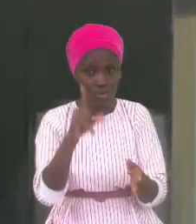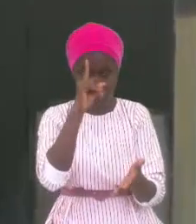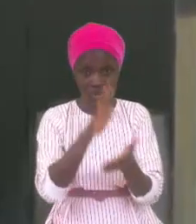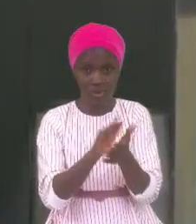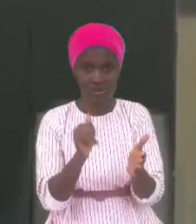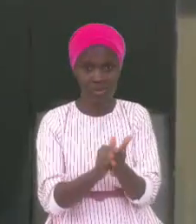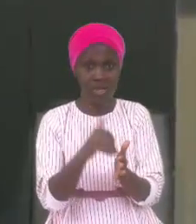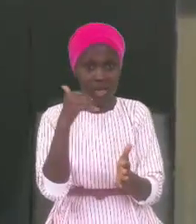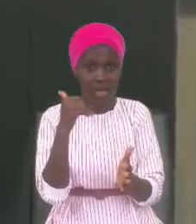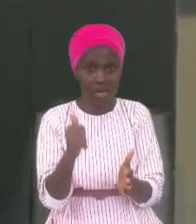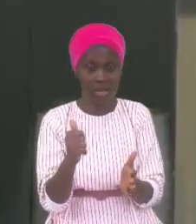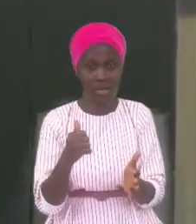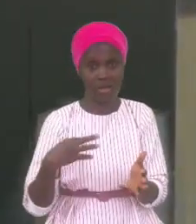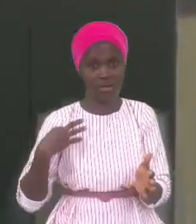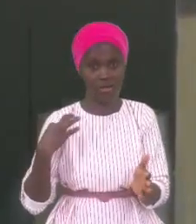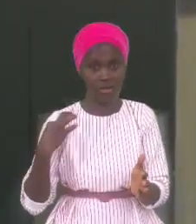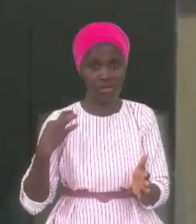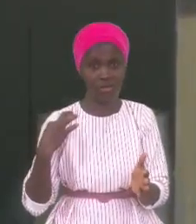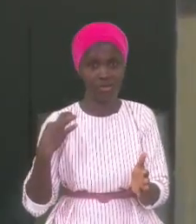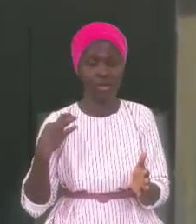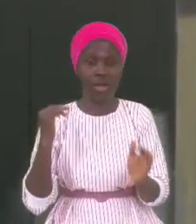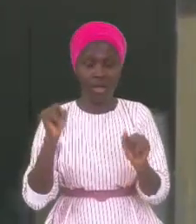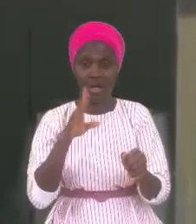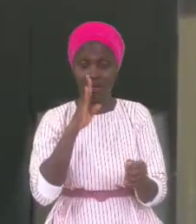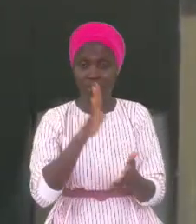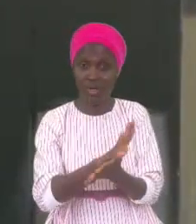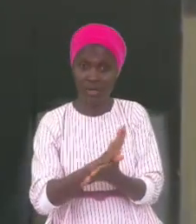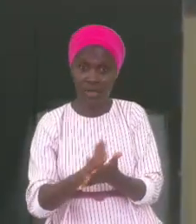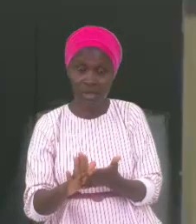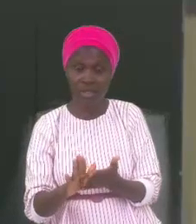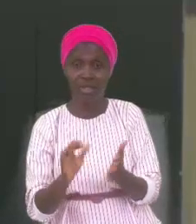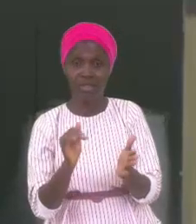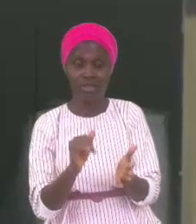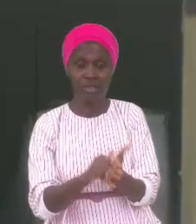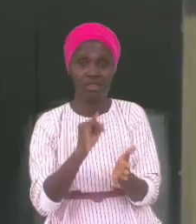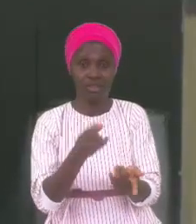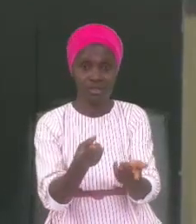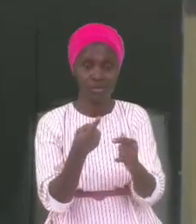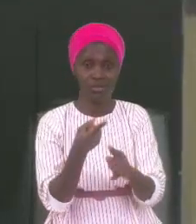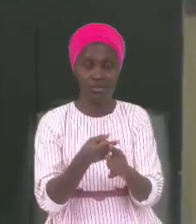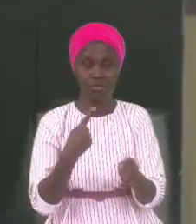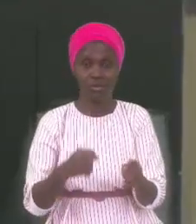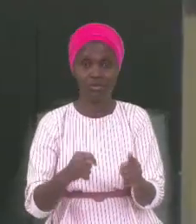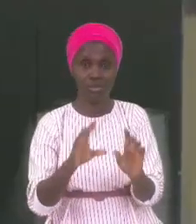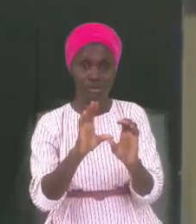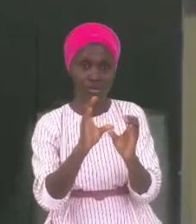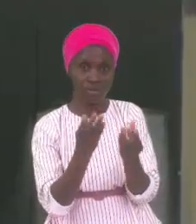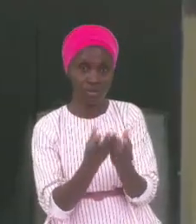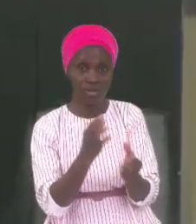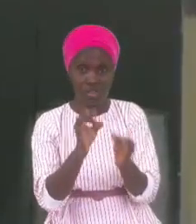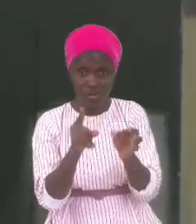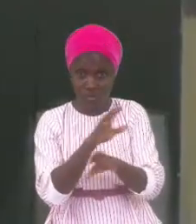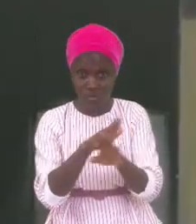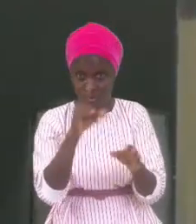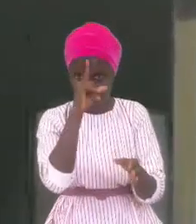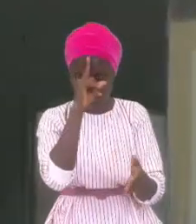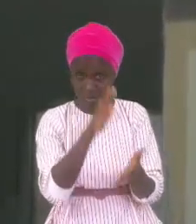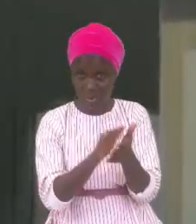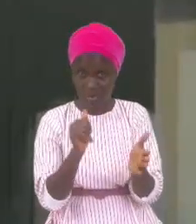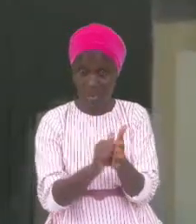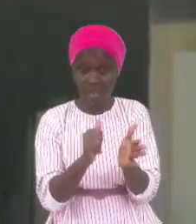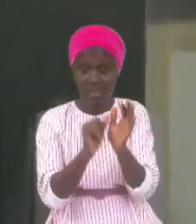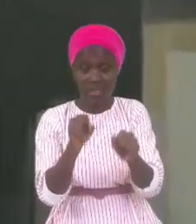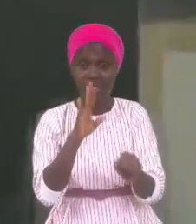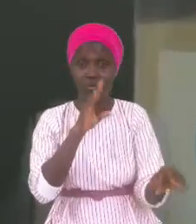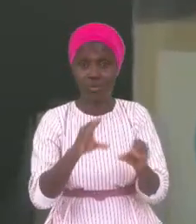coming from the textile industry and it's coming fresh. If you don't believe that that can be done, you'll never make the